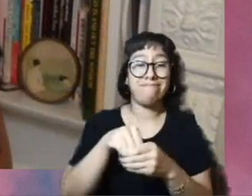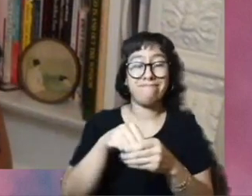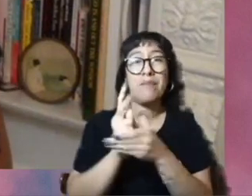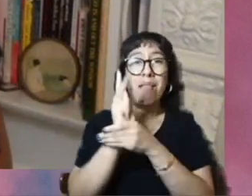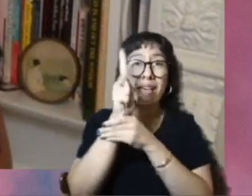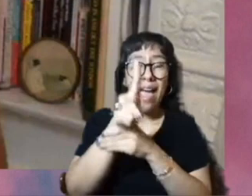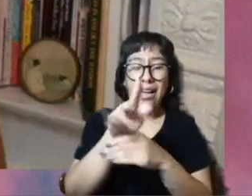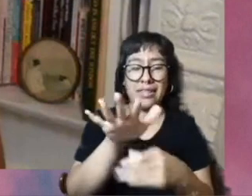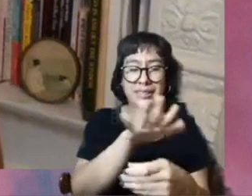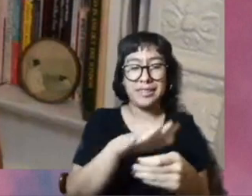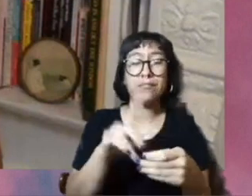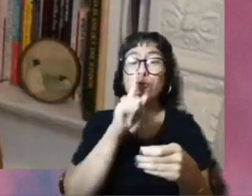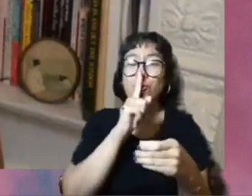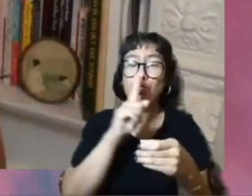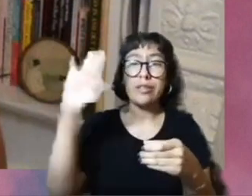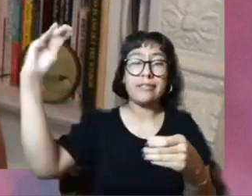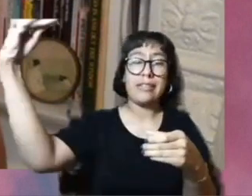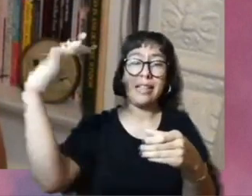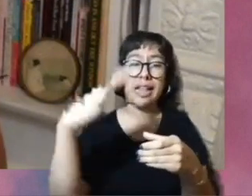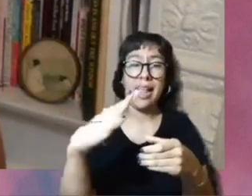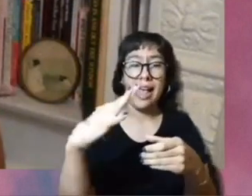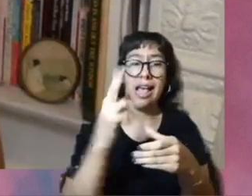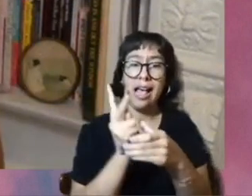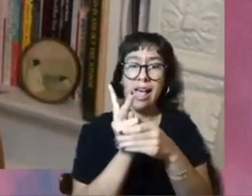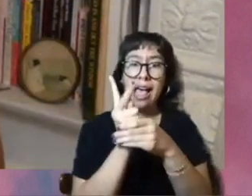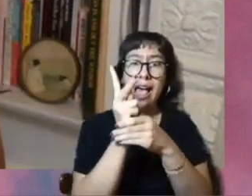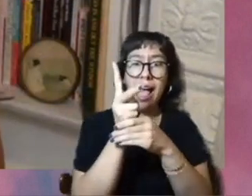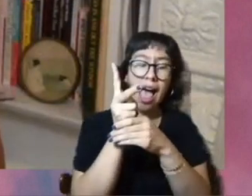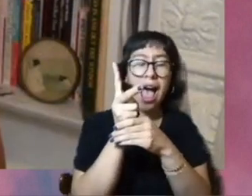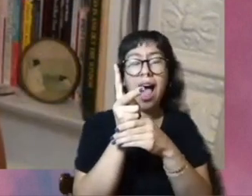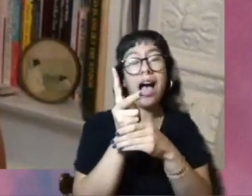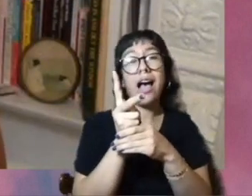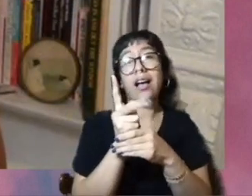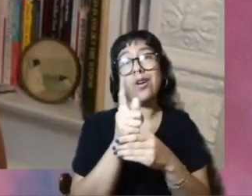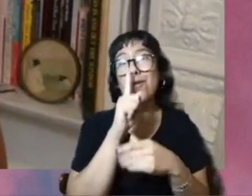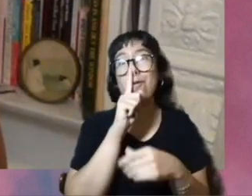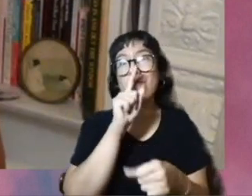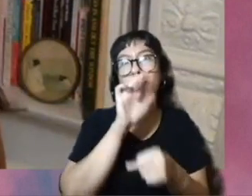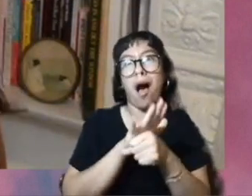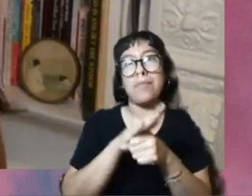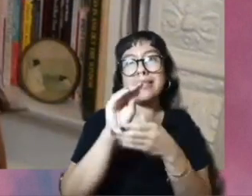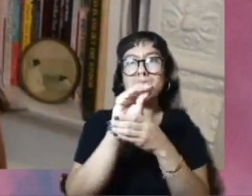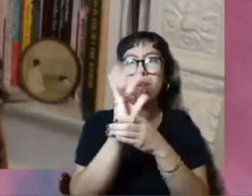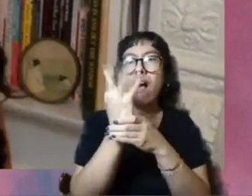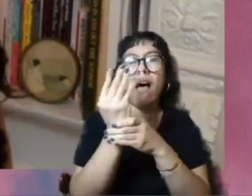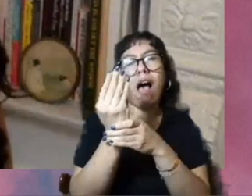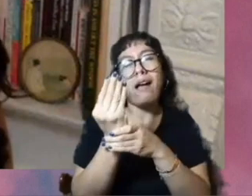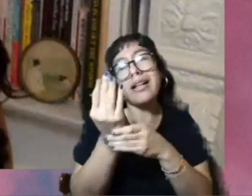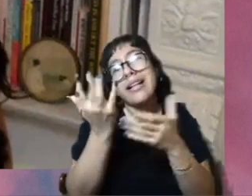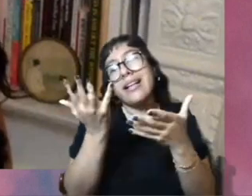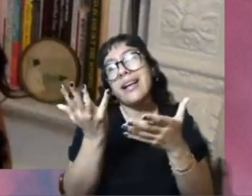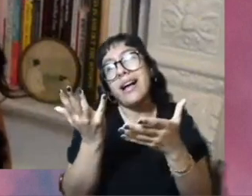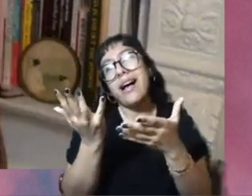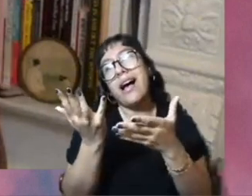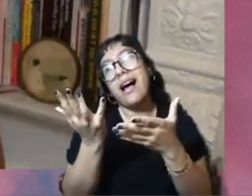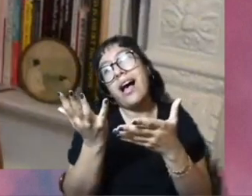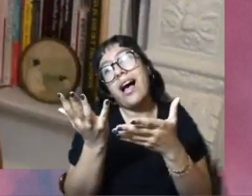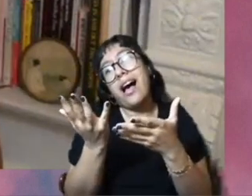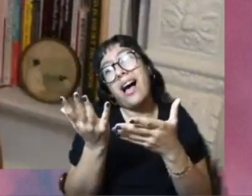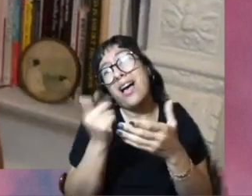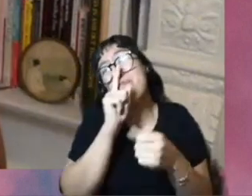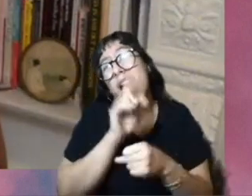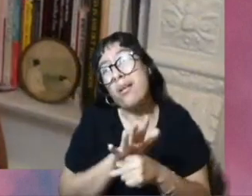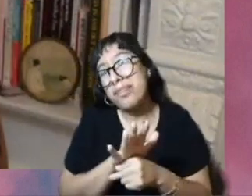place on a sunlit sill, and even if it will not promise me a blossom in return, I